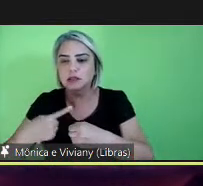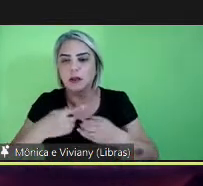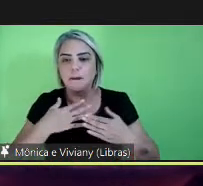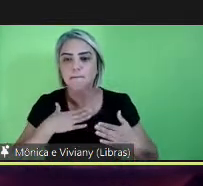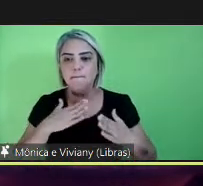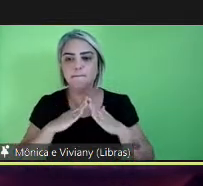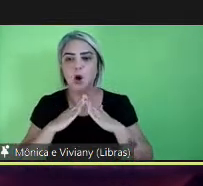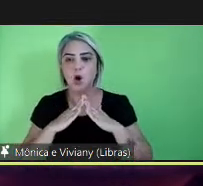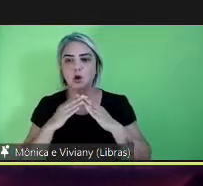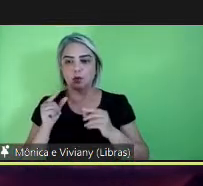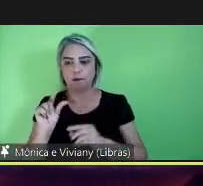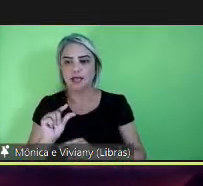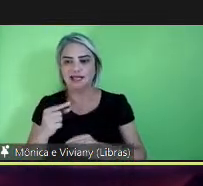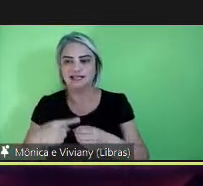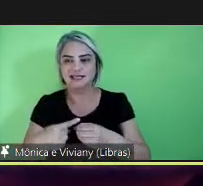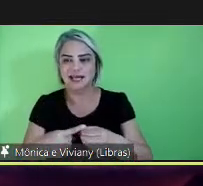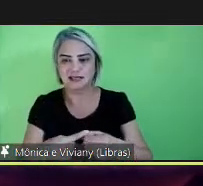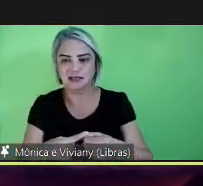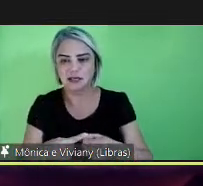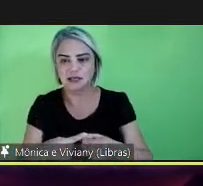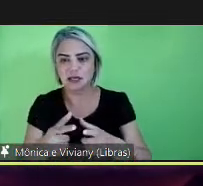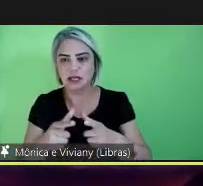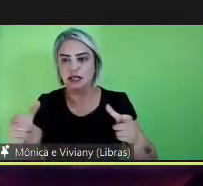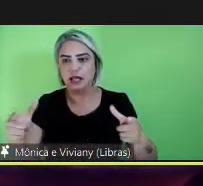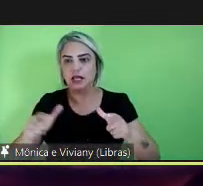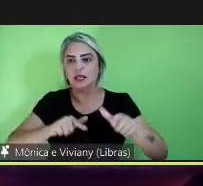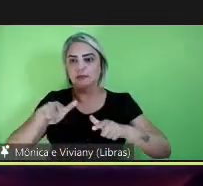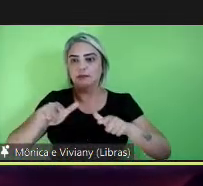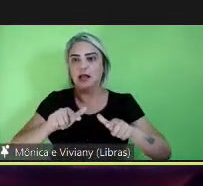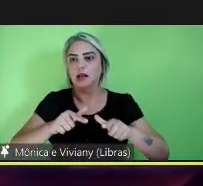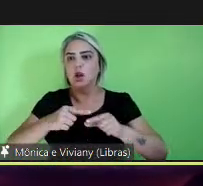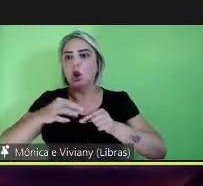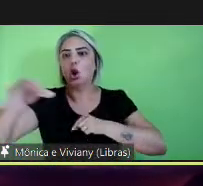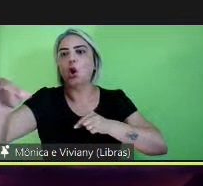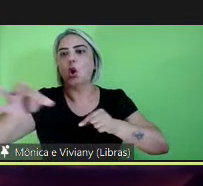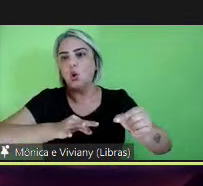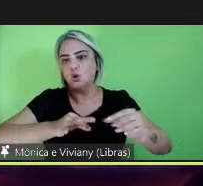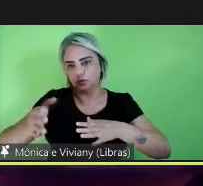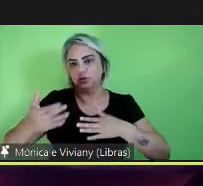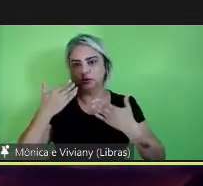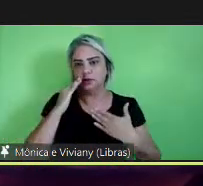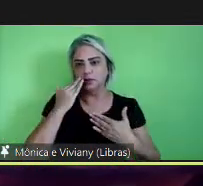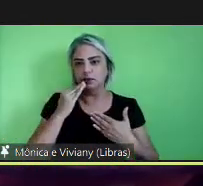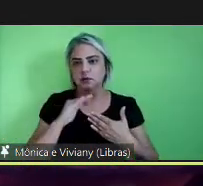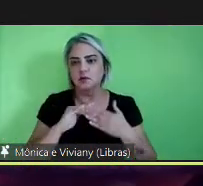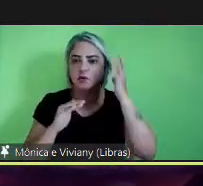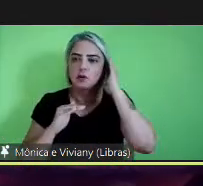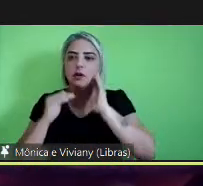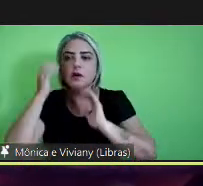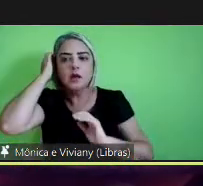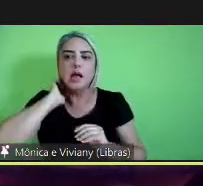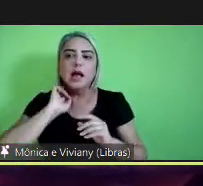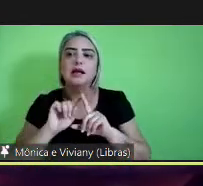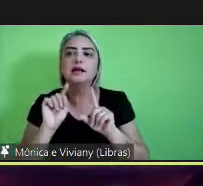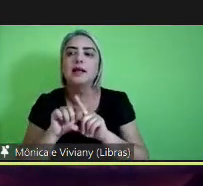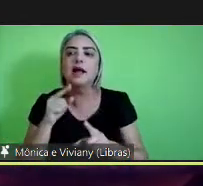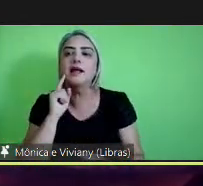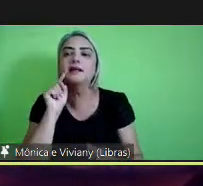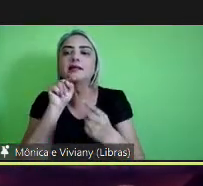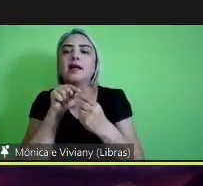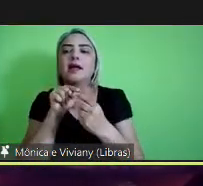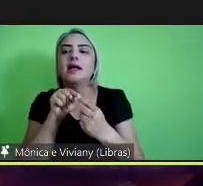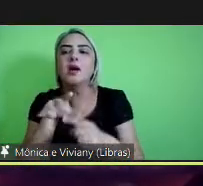So we encourage within that diabetes module the issue of listen,